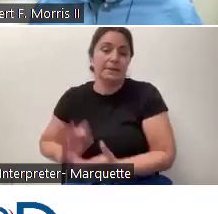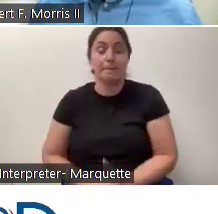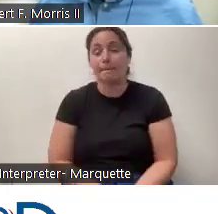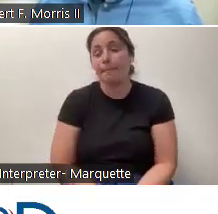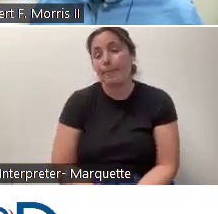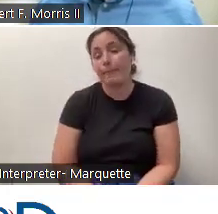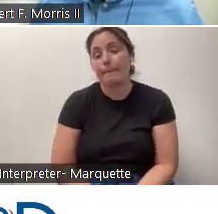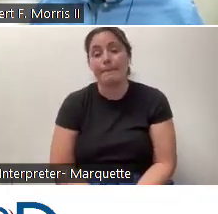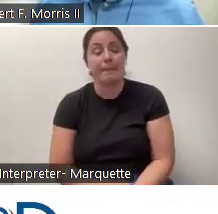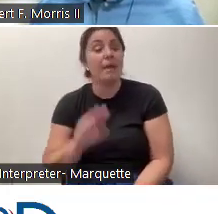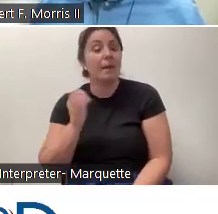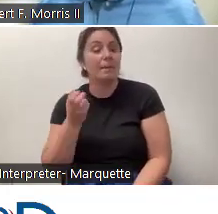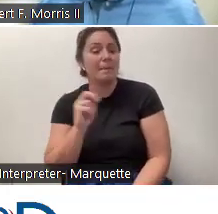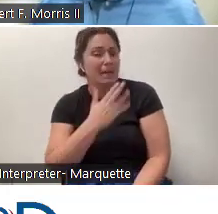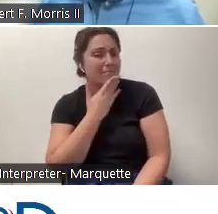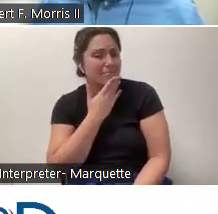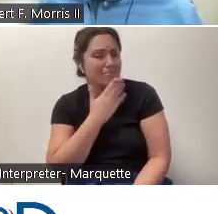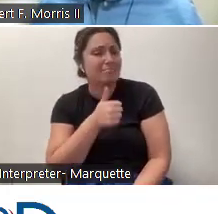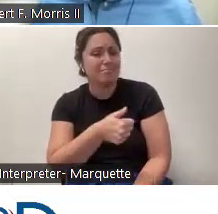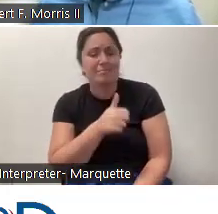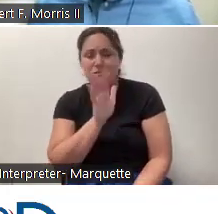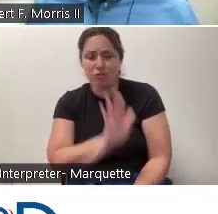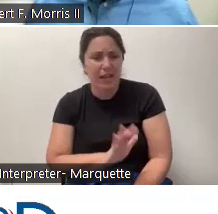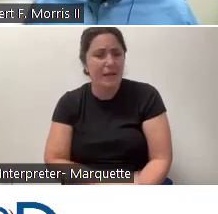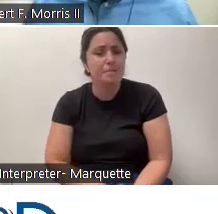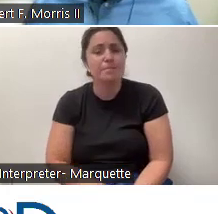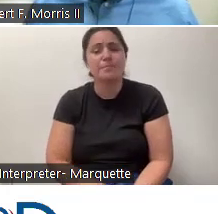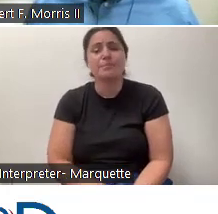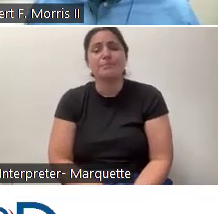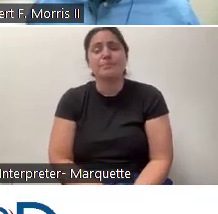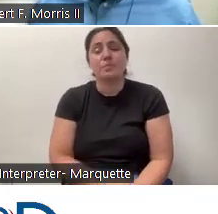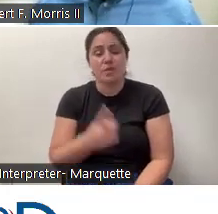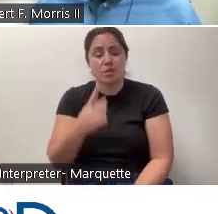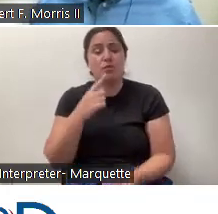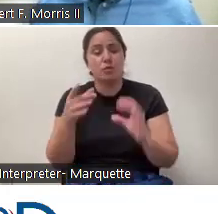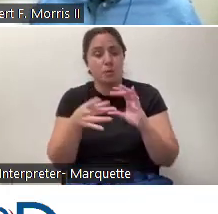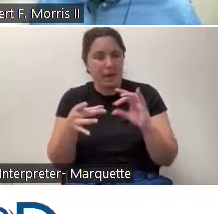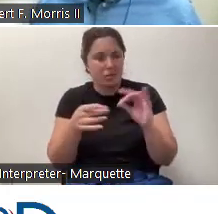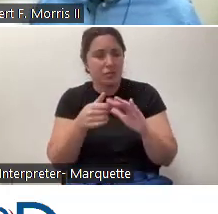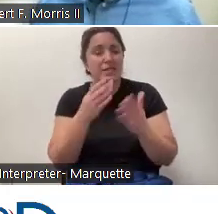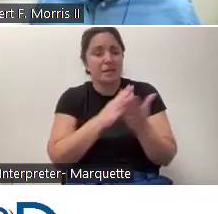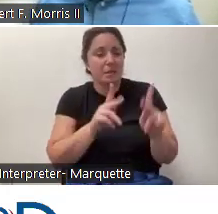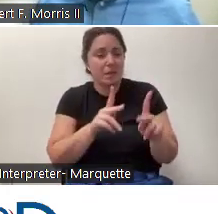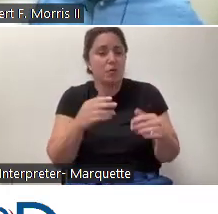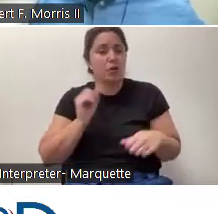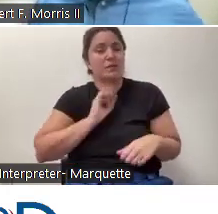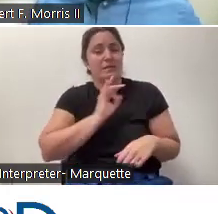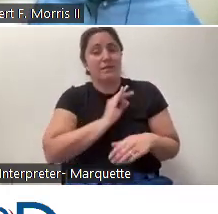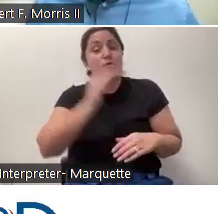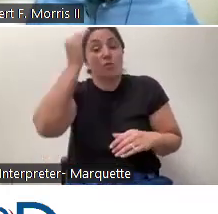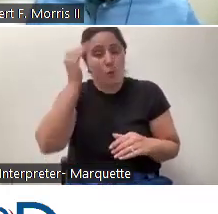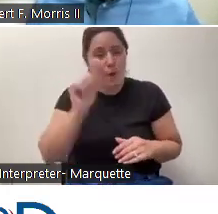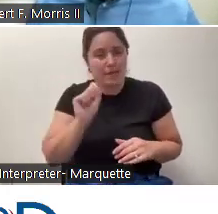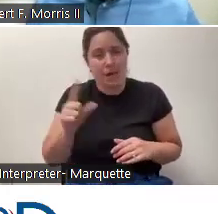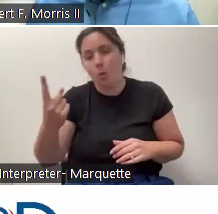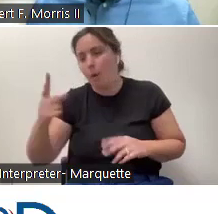That's great. Thanks, Lindsay. And yeah, I think you mentioned you have some folks on staff who know ASL, and there was actually a question